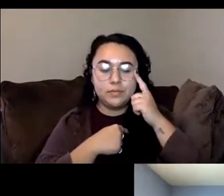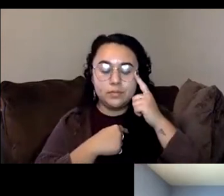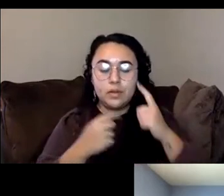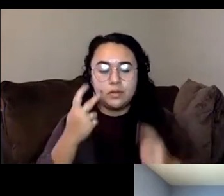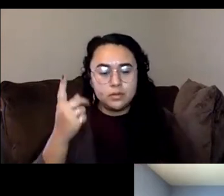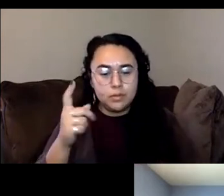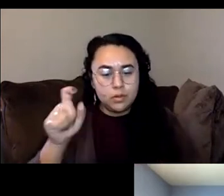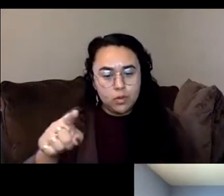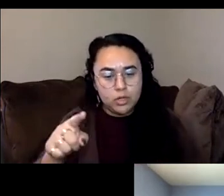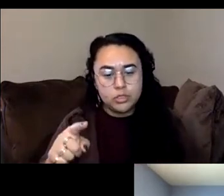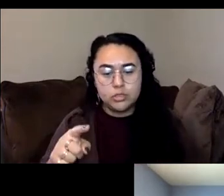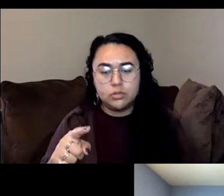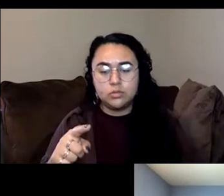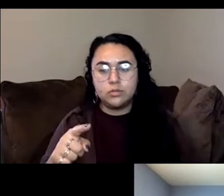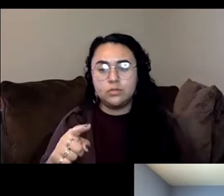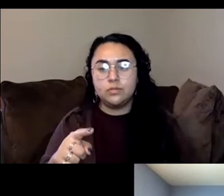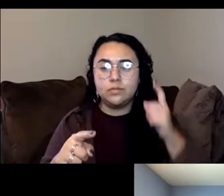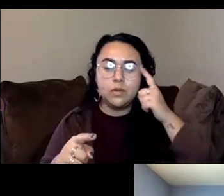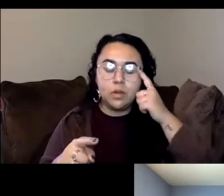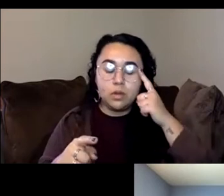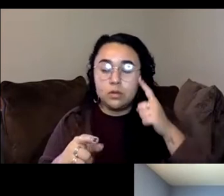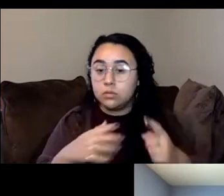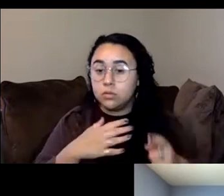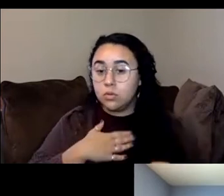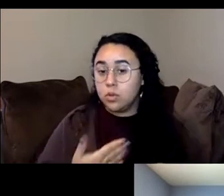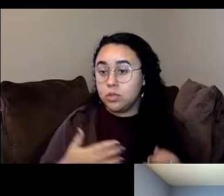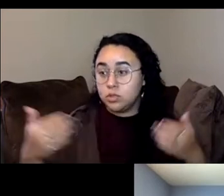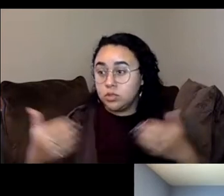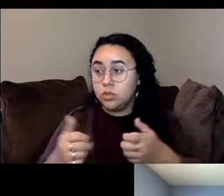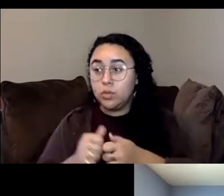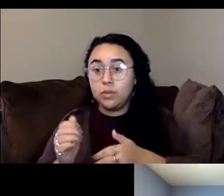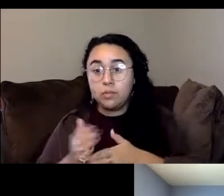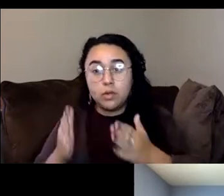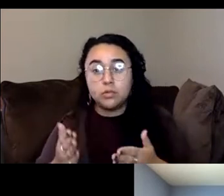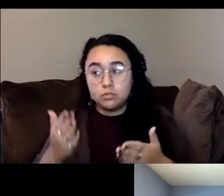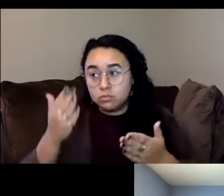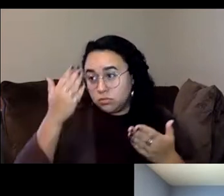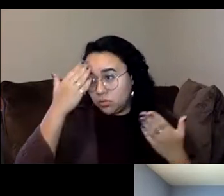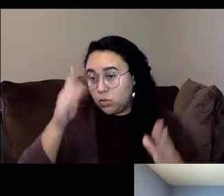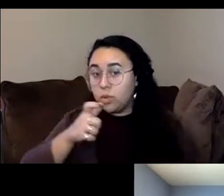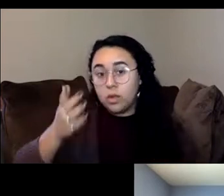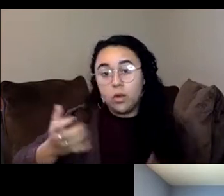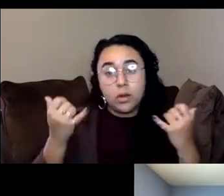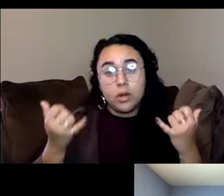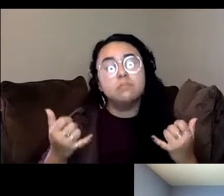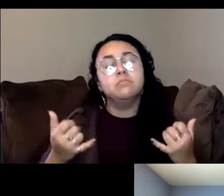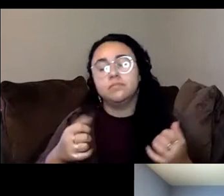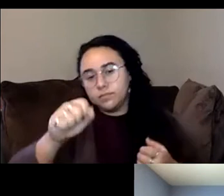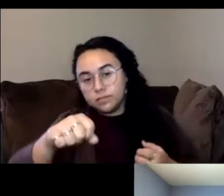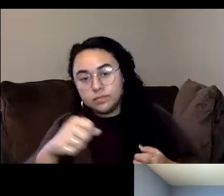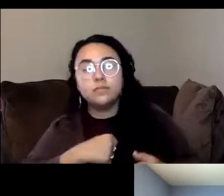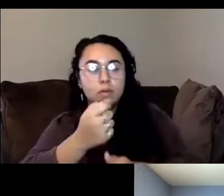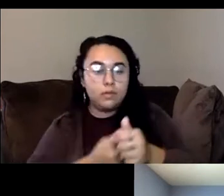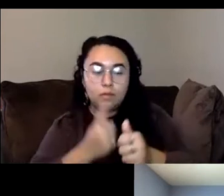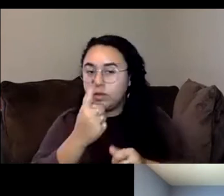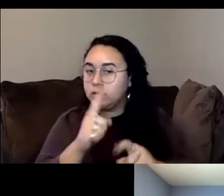being introduced to partners who we may not have awareness of at the moment? Yes, we each have different perspectives. We